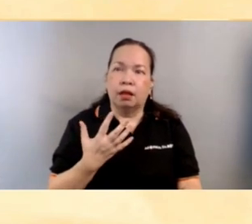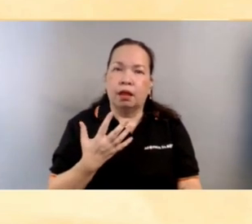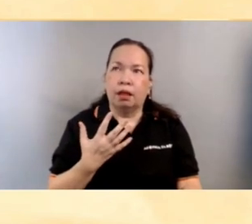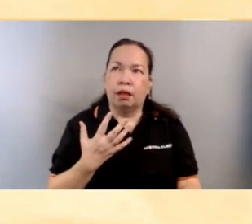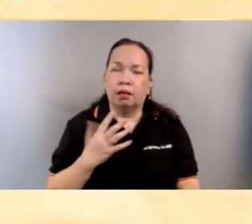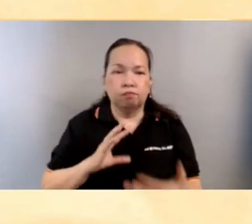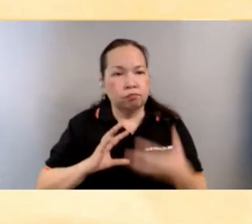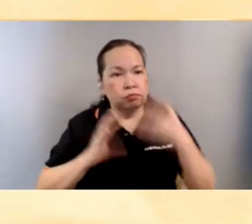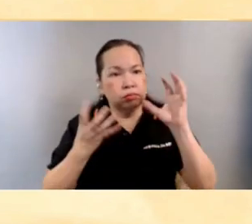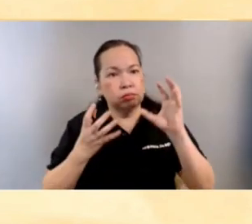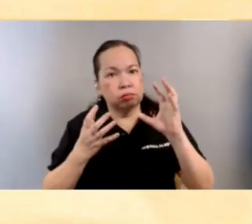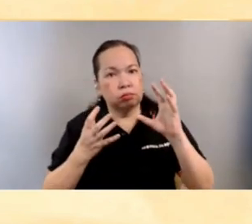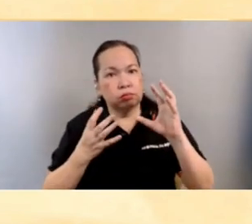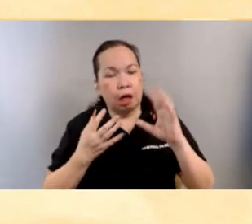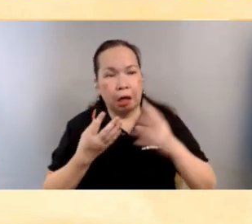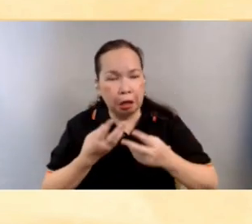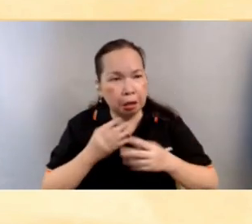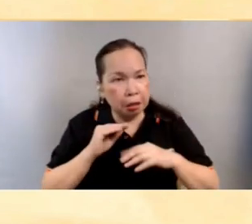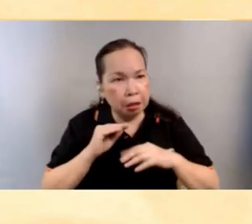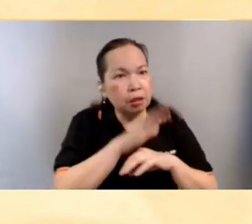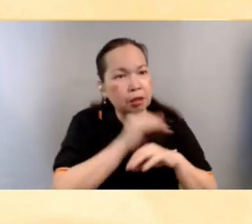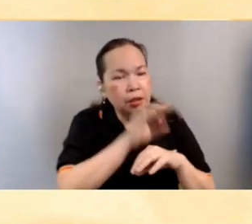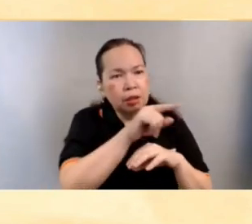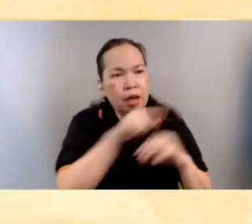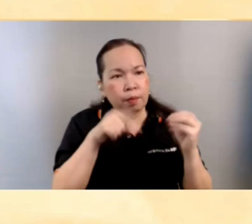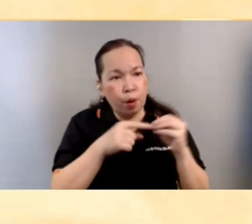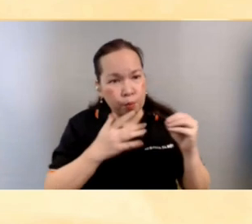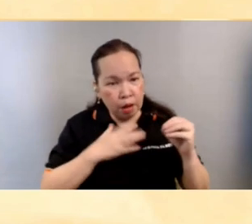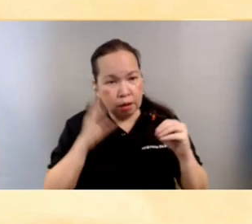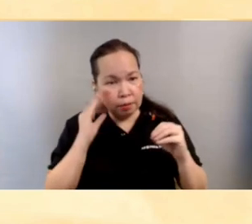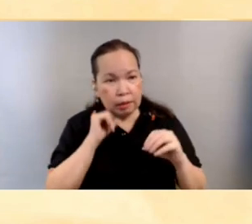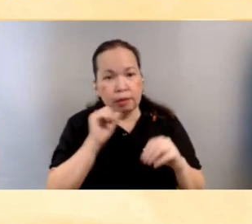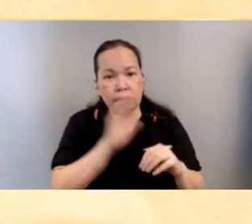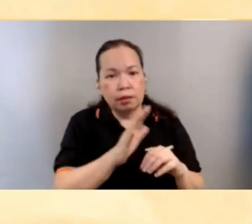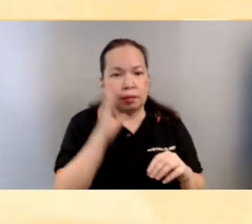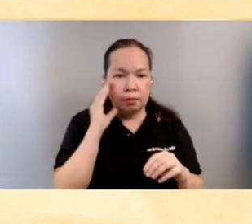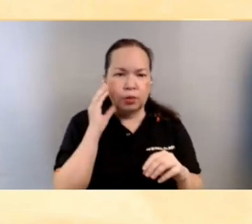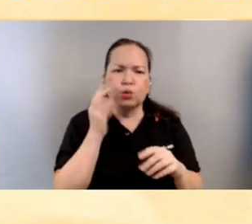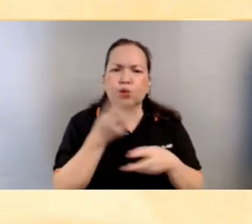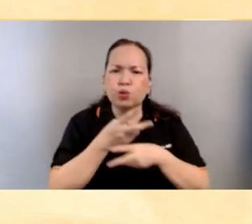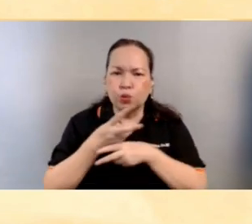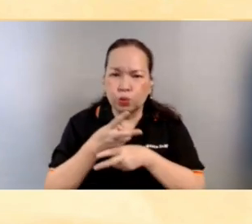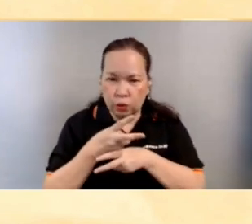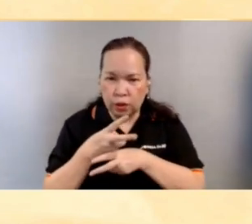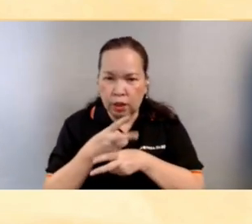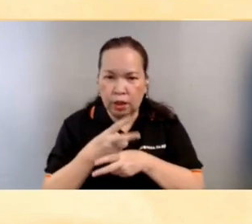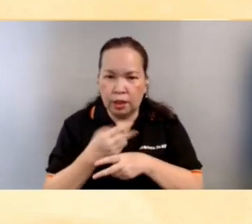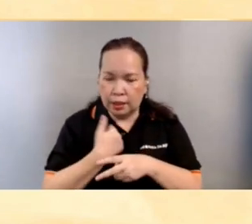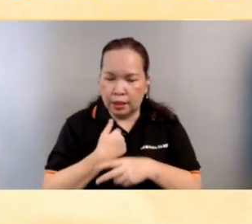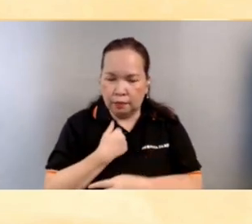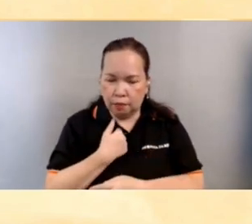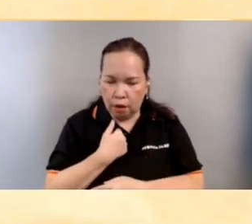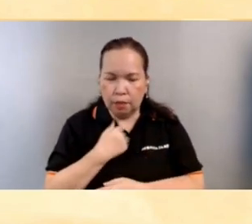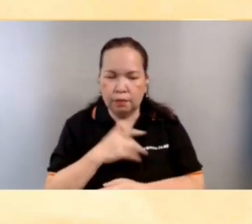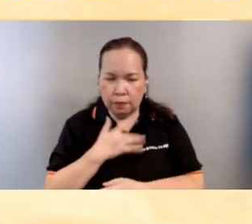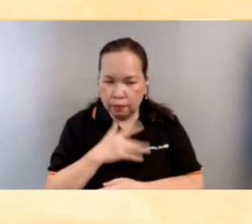be mindful. Mindfulness means looking inside and looking at, being aware of what you're feeling, what you're thinking, what your